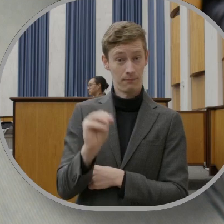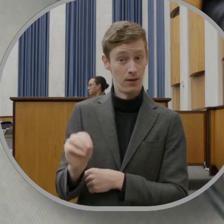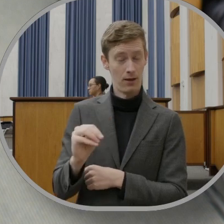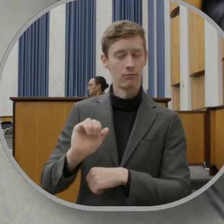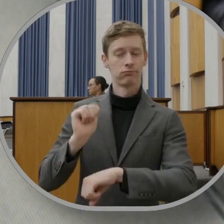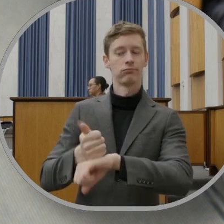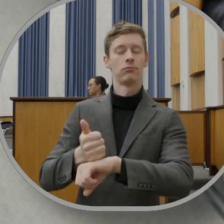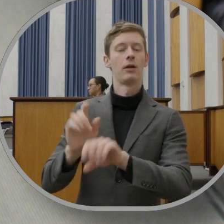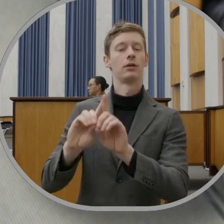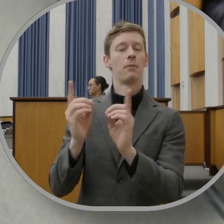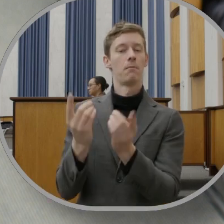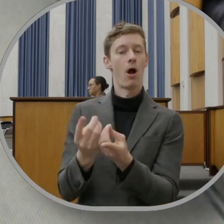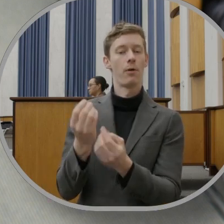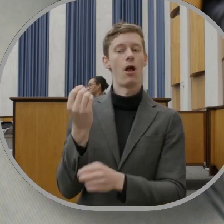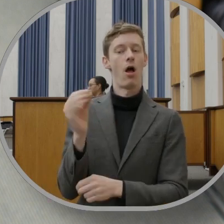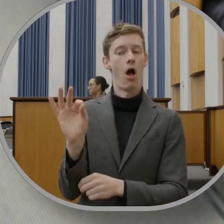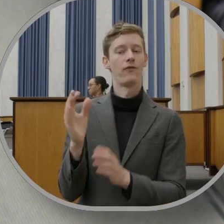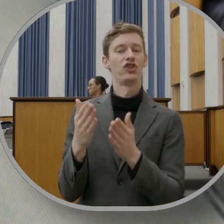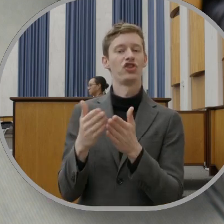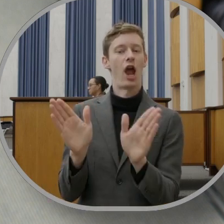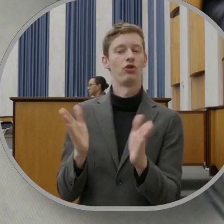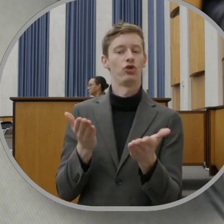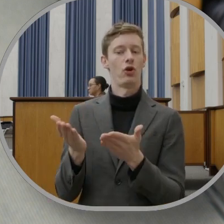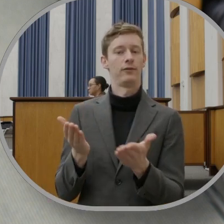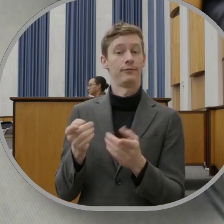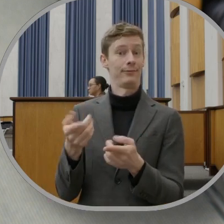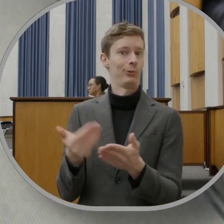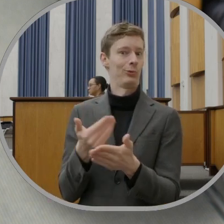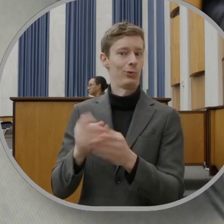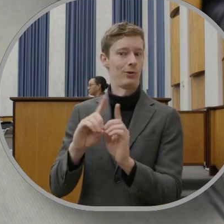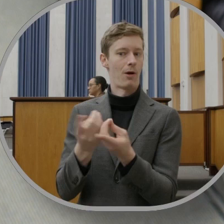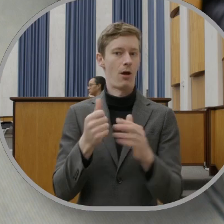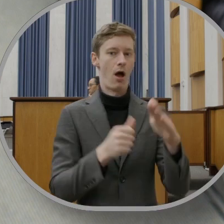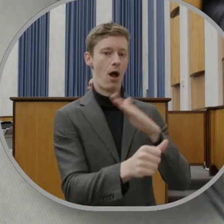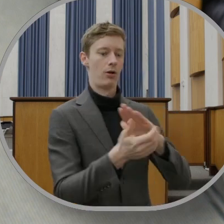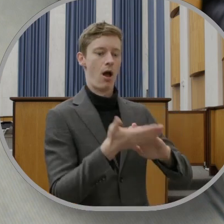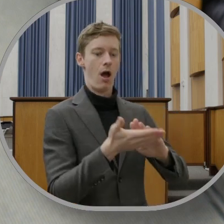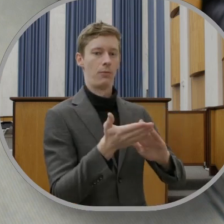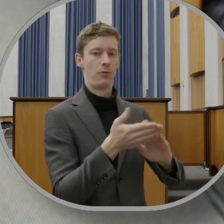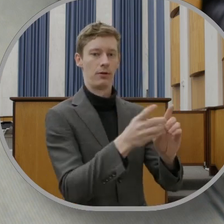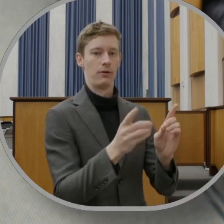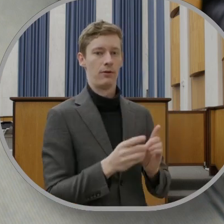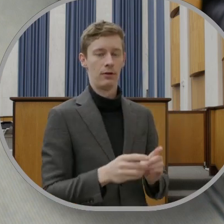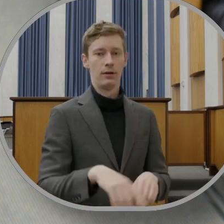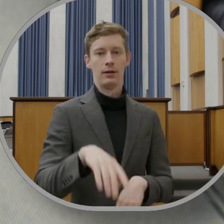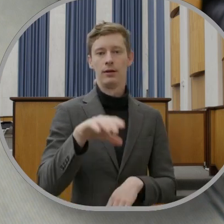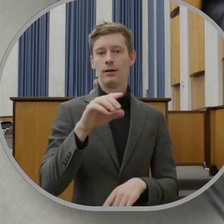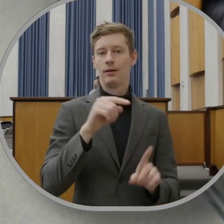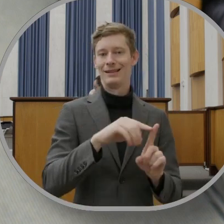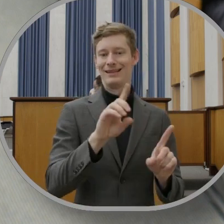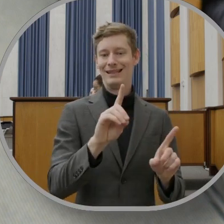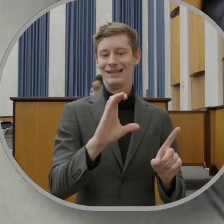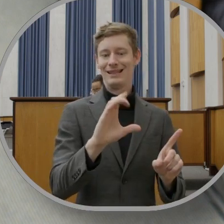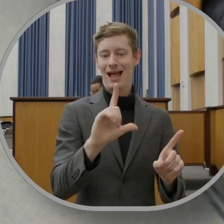of General Services. This department will reside in the Operations Division, led by DCAO Bob Stidell, and help